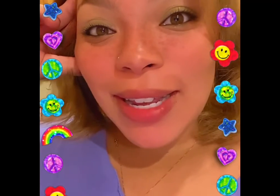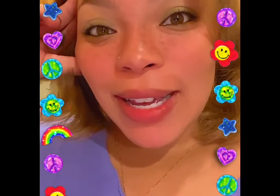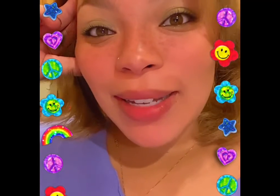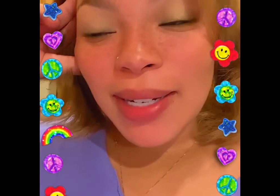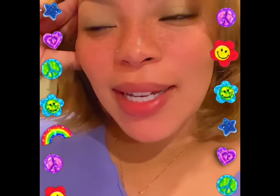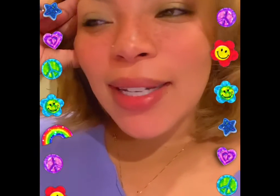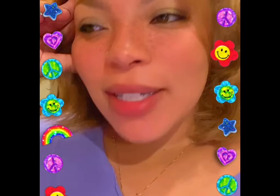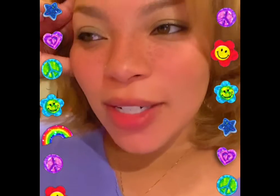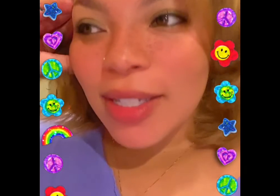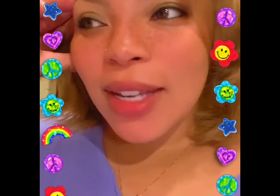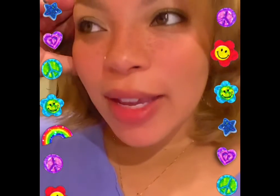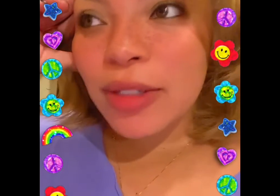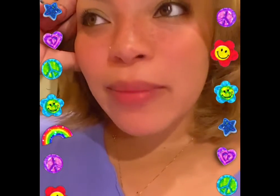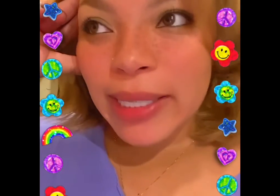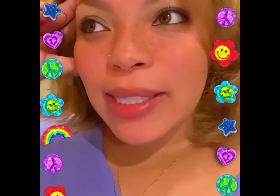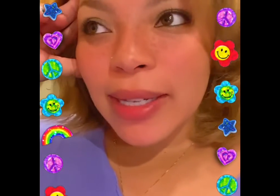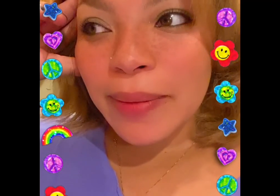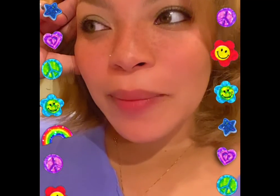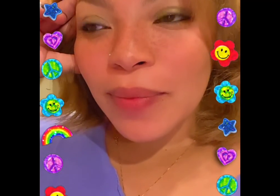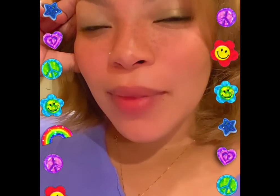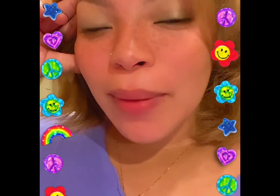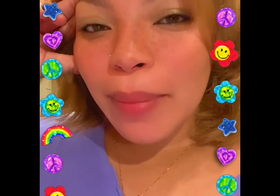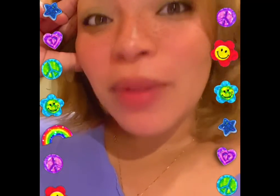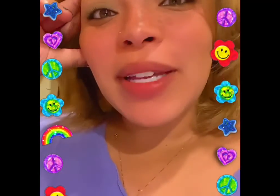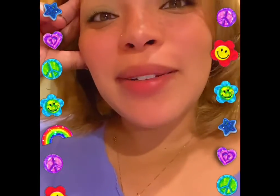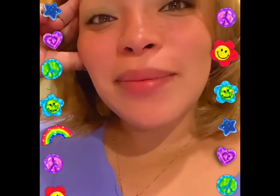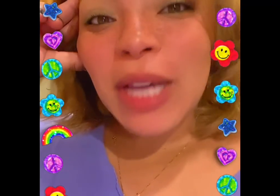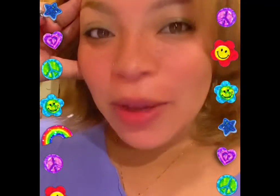society today. And just in case you missed it,